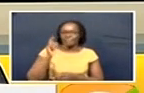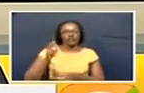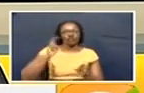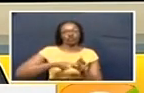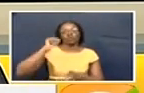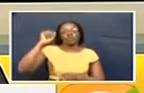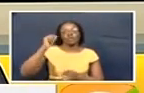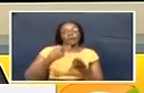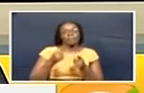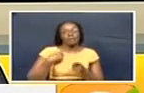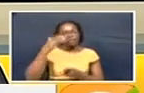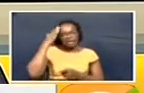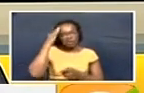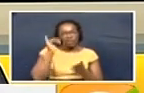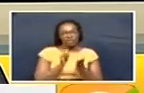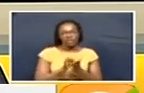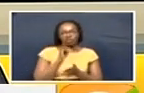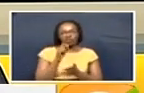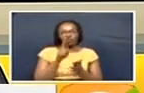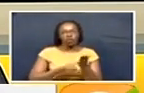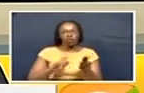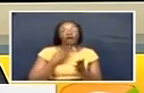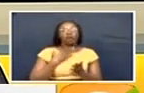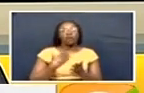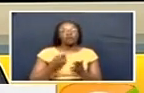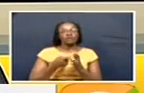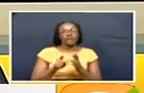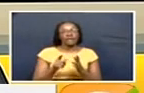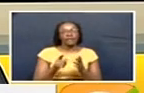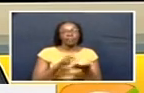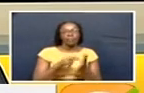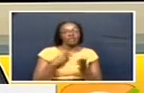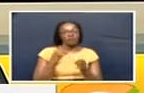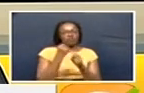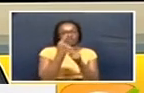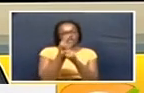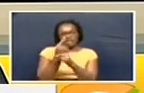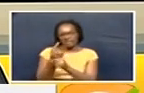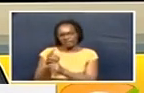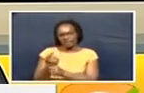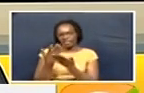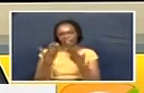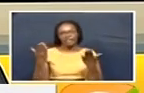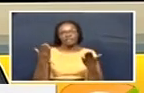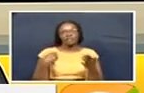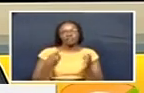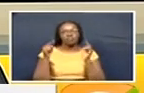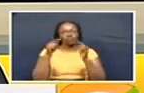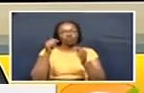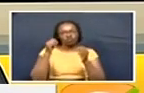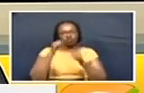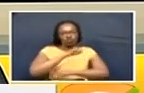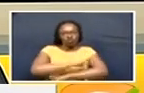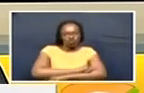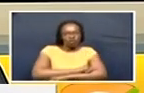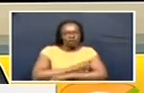knew that it wasn't what I wanted to begin a career in. Mm-hmm. So I've done everything else. I went to school, studied